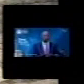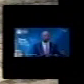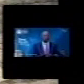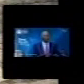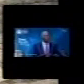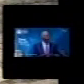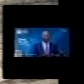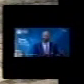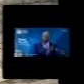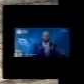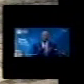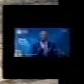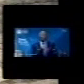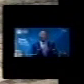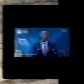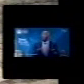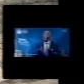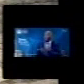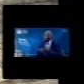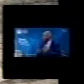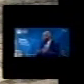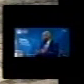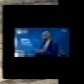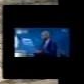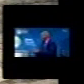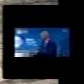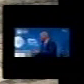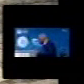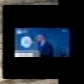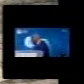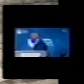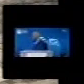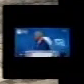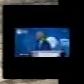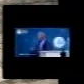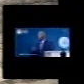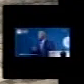In the name of Jesus, let the hand of the Lord be for the angel of God.